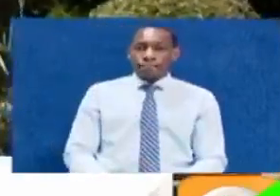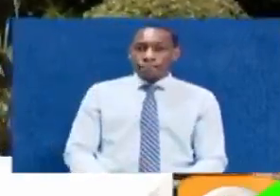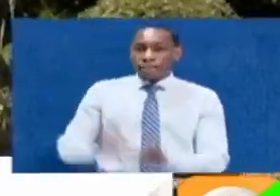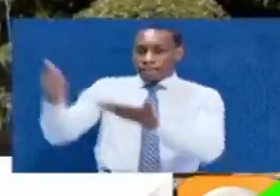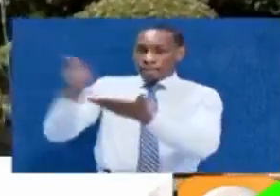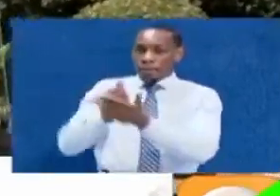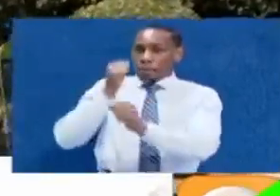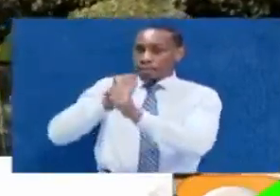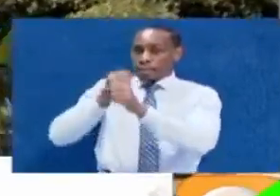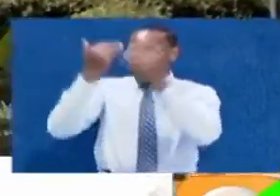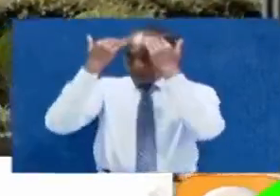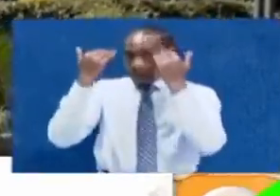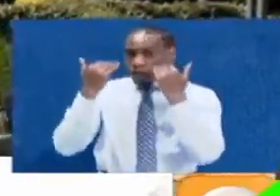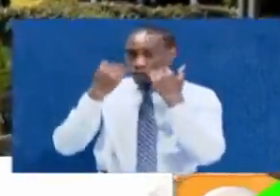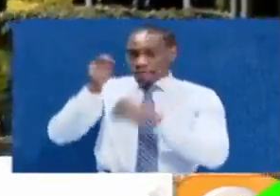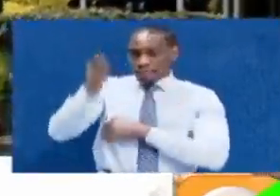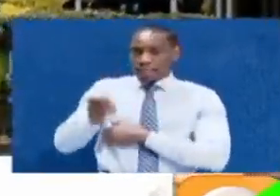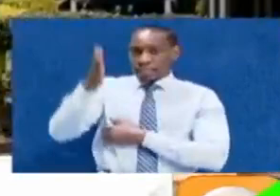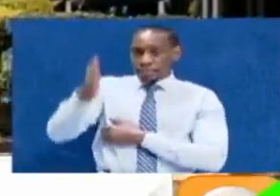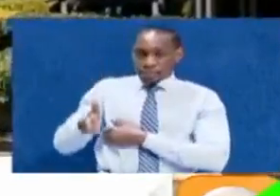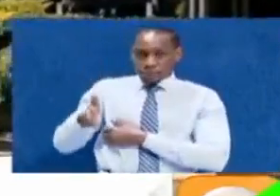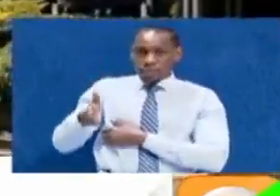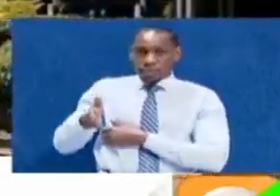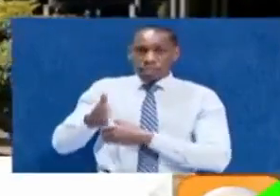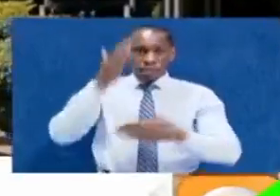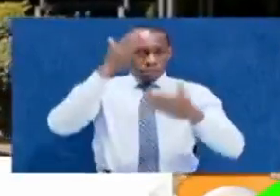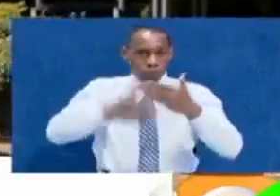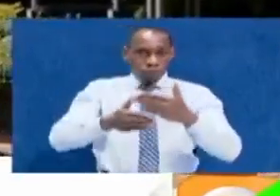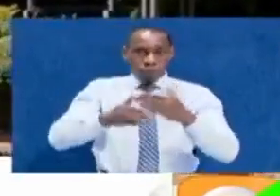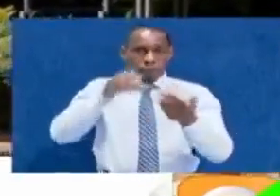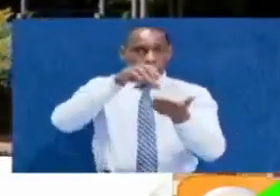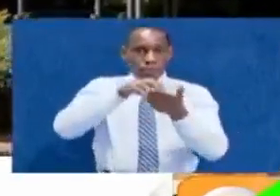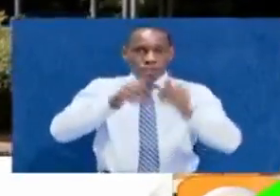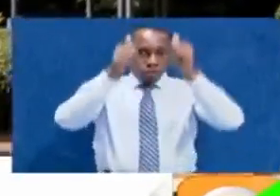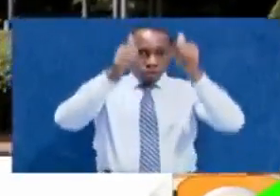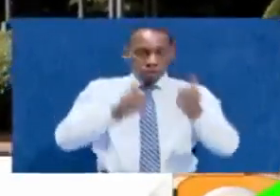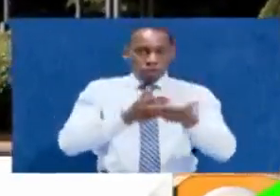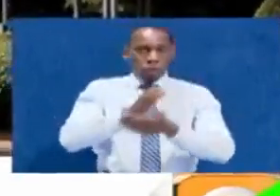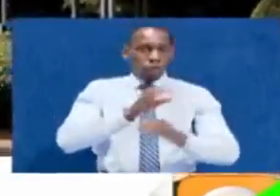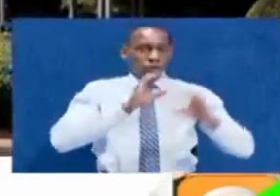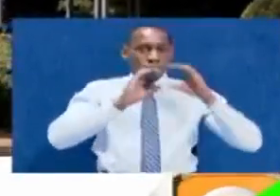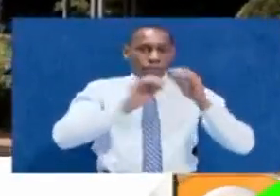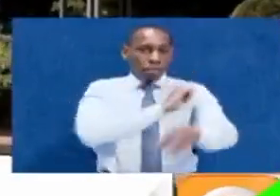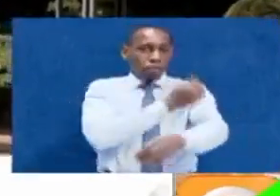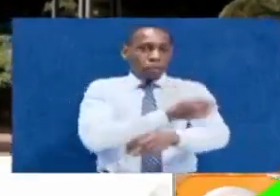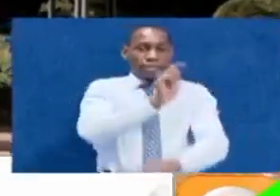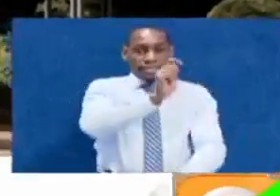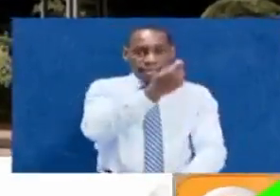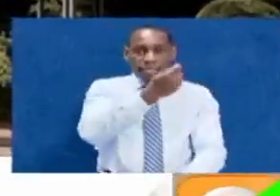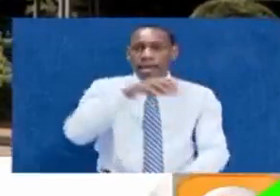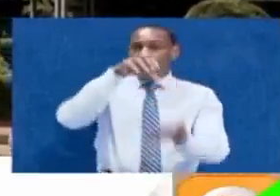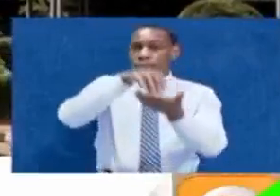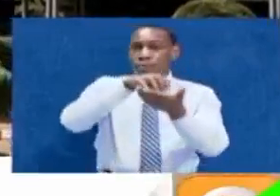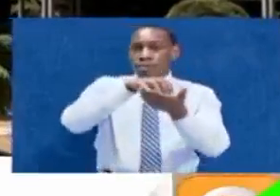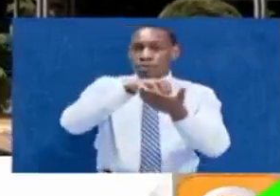Employment and Labour Relations Court Judge Maureen Onyango suspended the vacancy notice by the Communications Authority of Kenya for